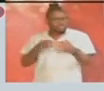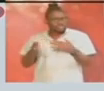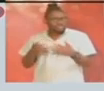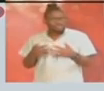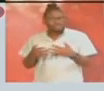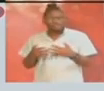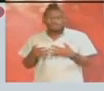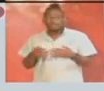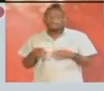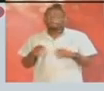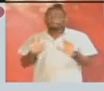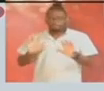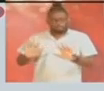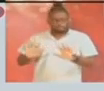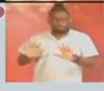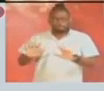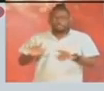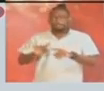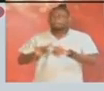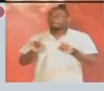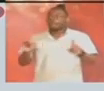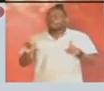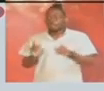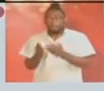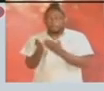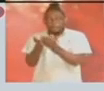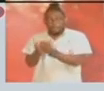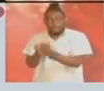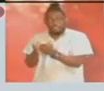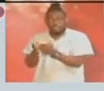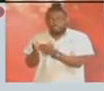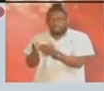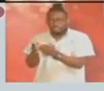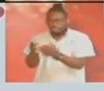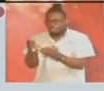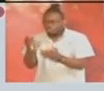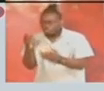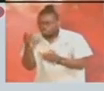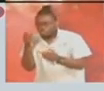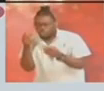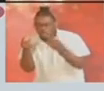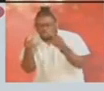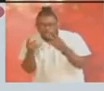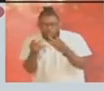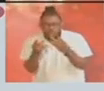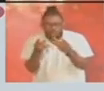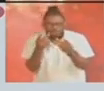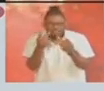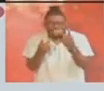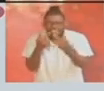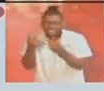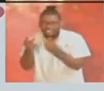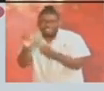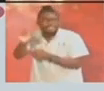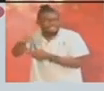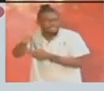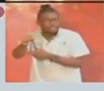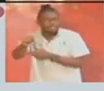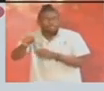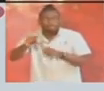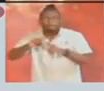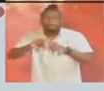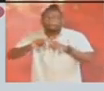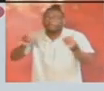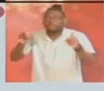allowed, but the Minister of National Security is going to ask his law enforcement officers to make sure there is